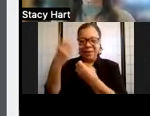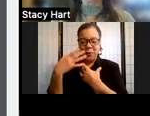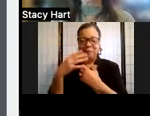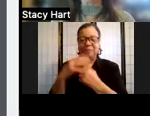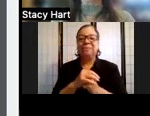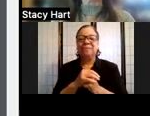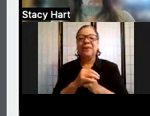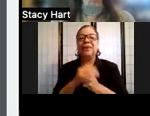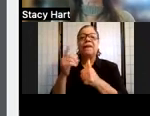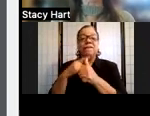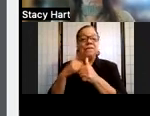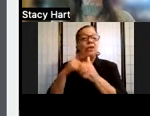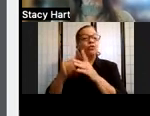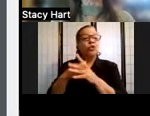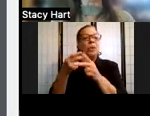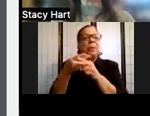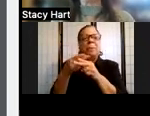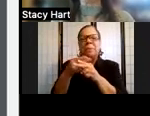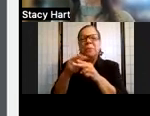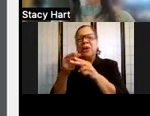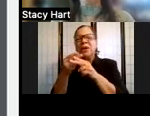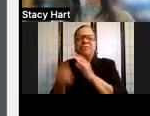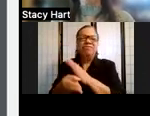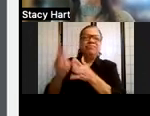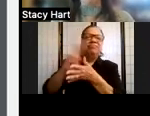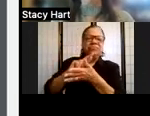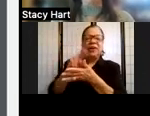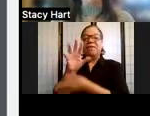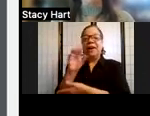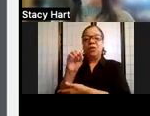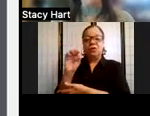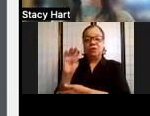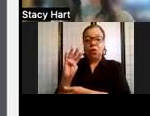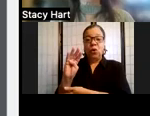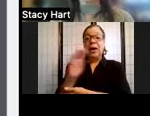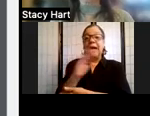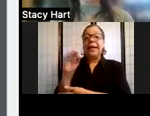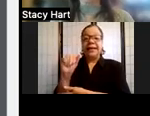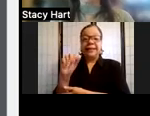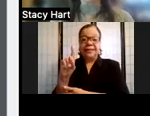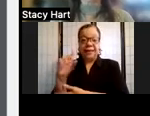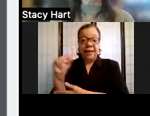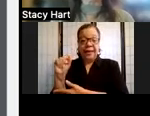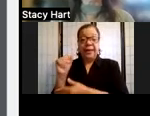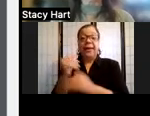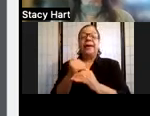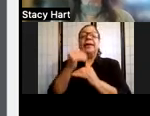we will start with a brief overview of Section 504 and the ADA, followed